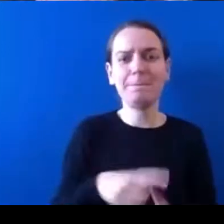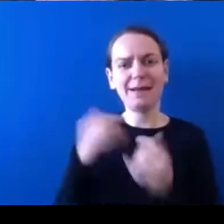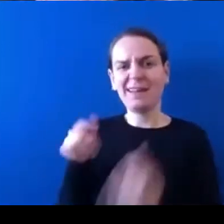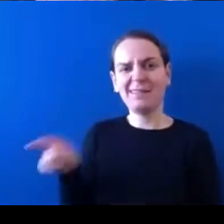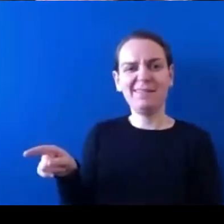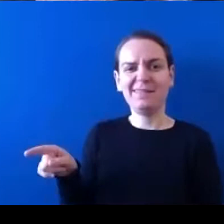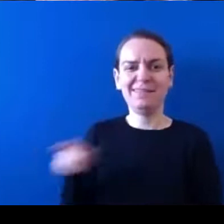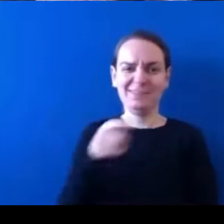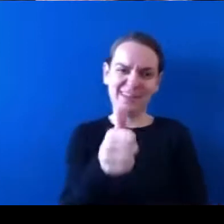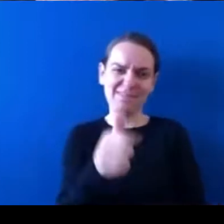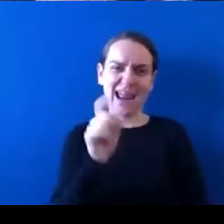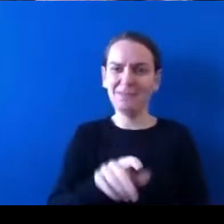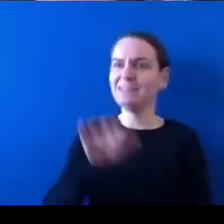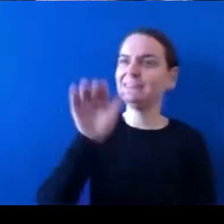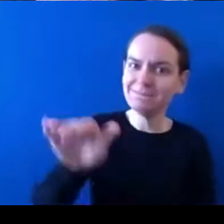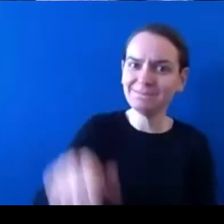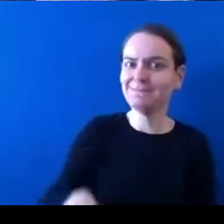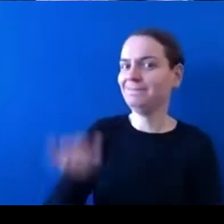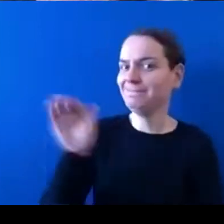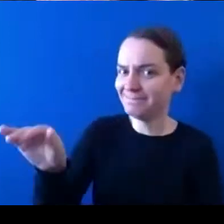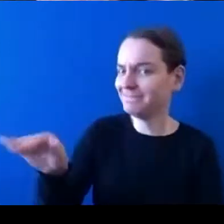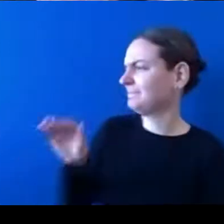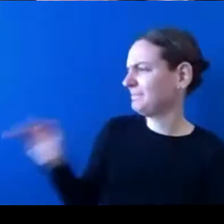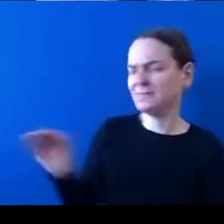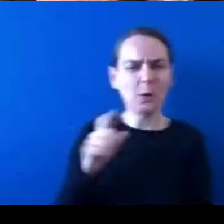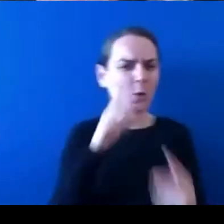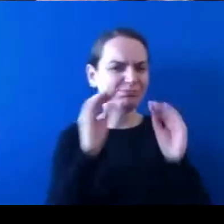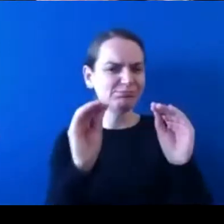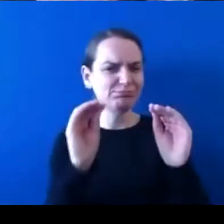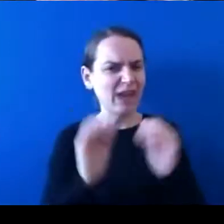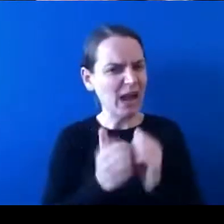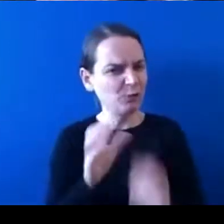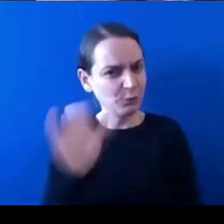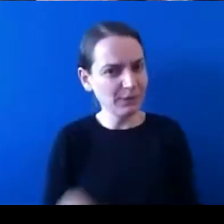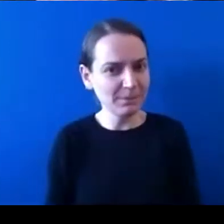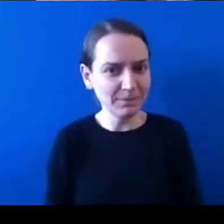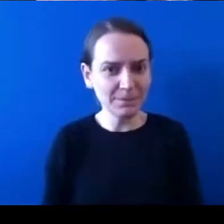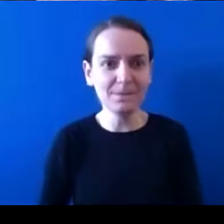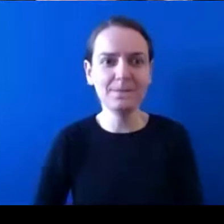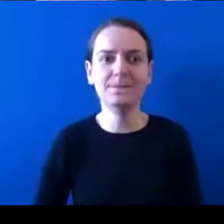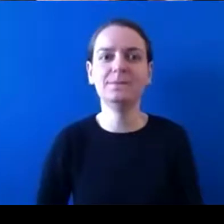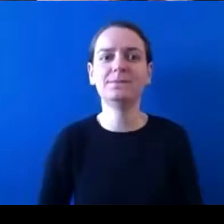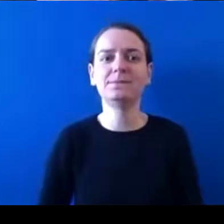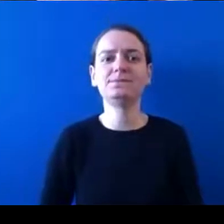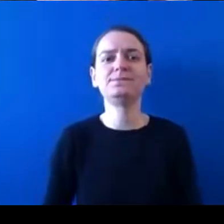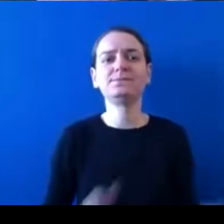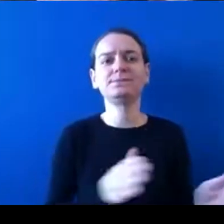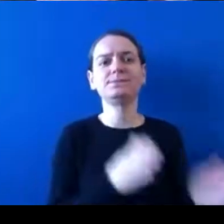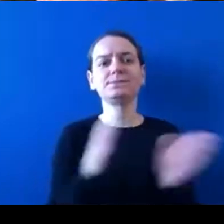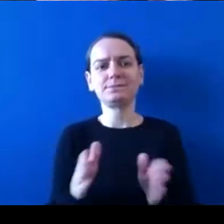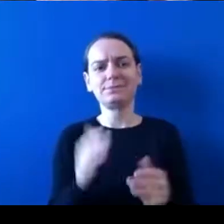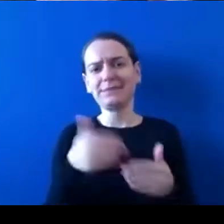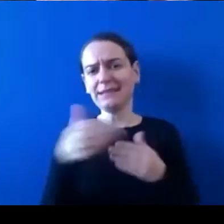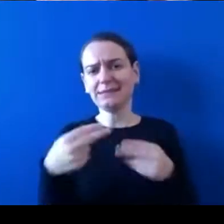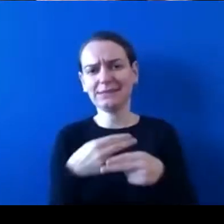a college setting is that the student will only need a familiarization to the college,